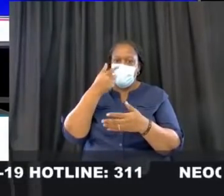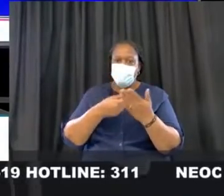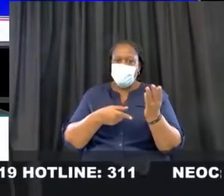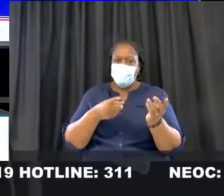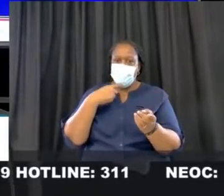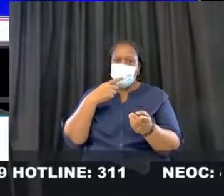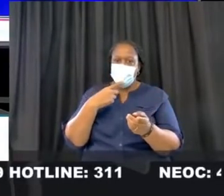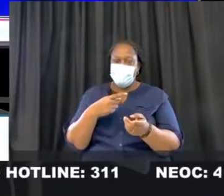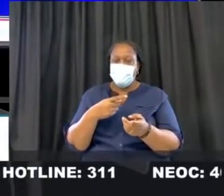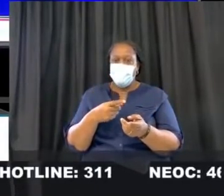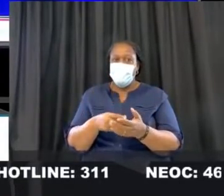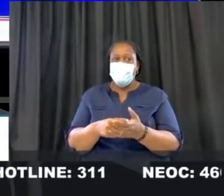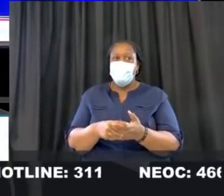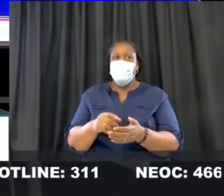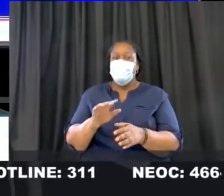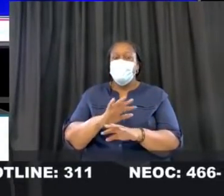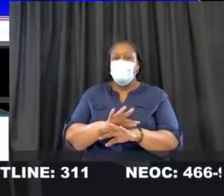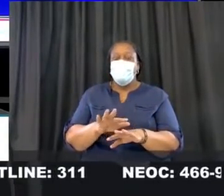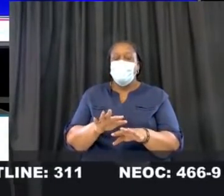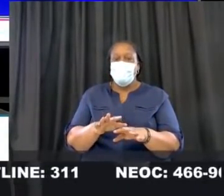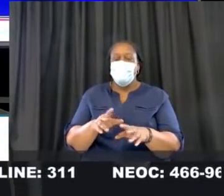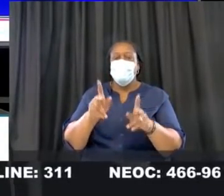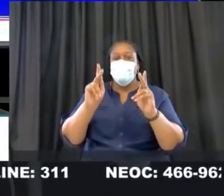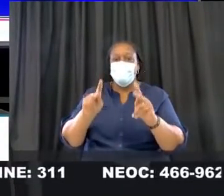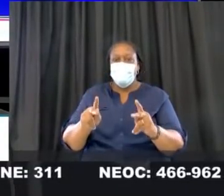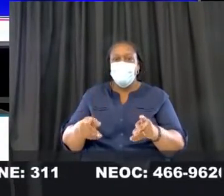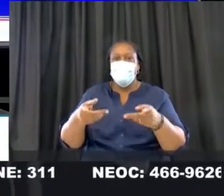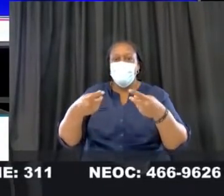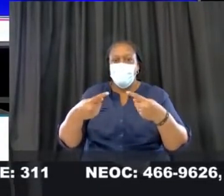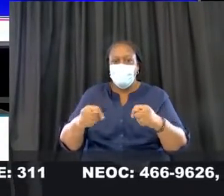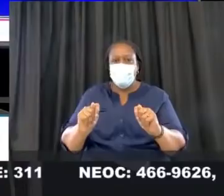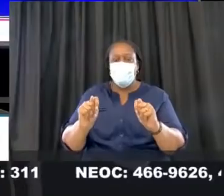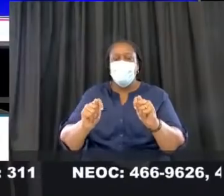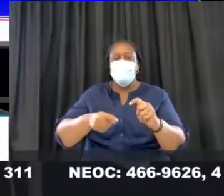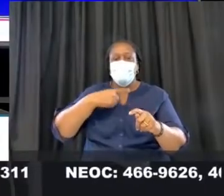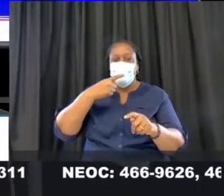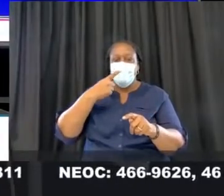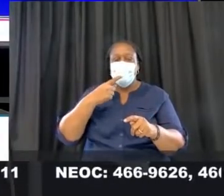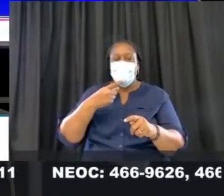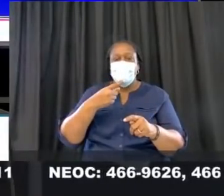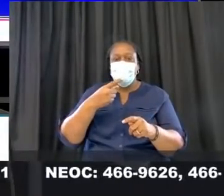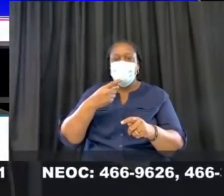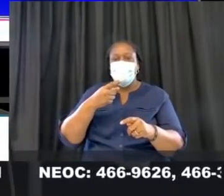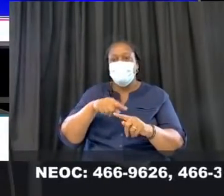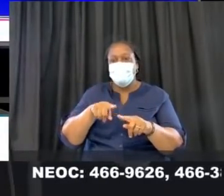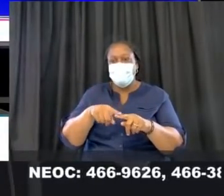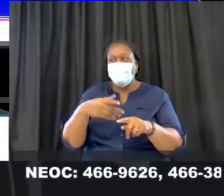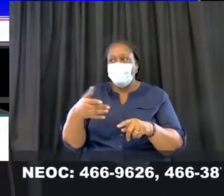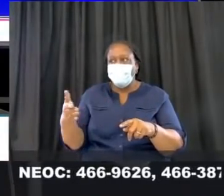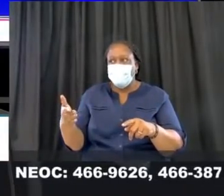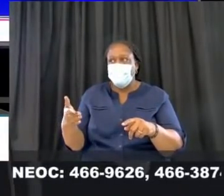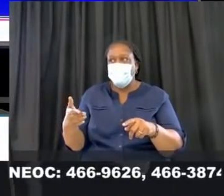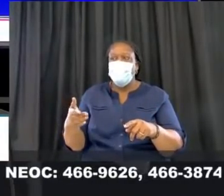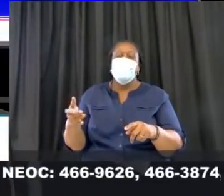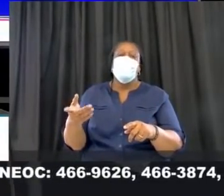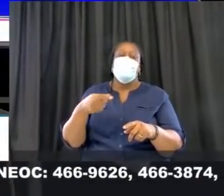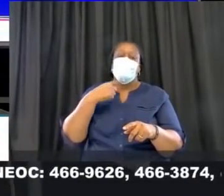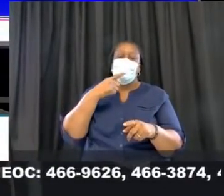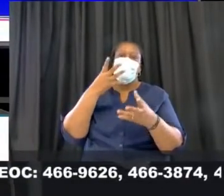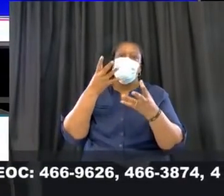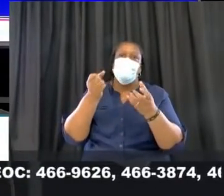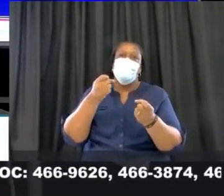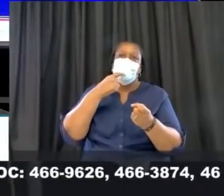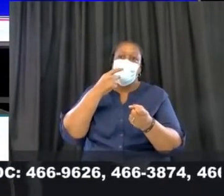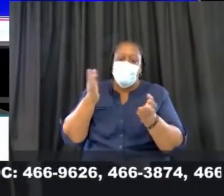should be no attempt to undermine the efforts of what persons are doing. With that said, I'm going to use my time here to again